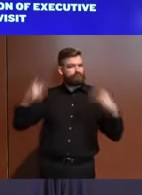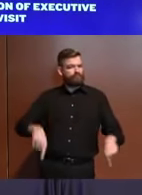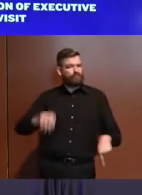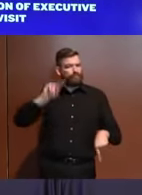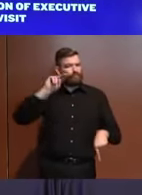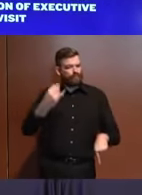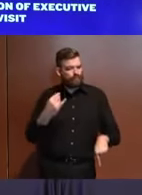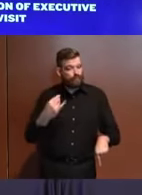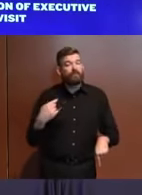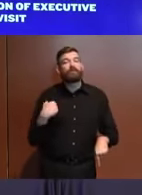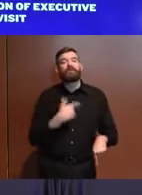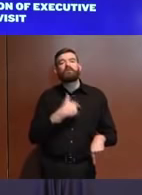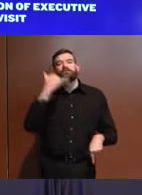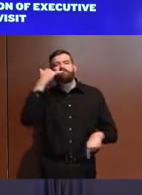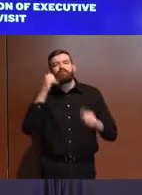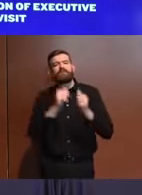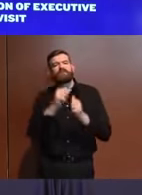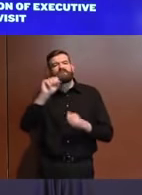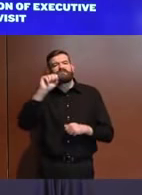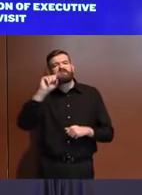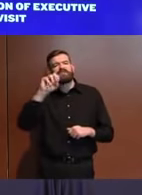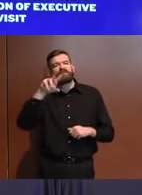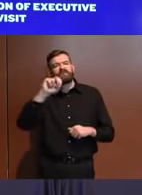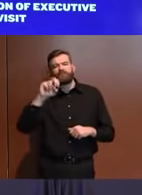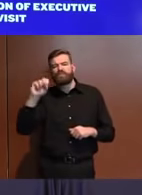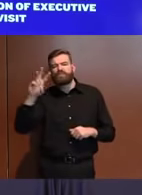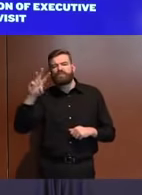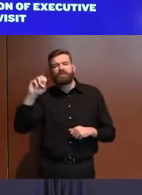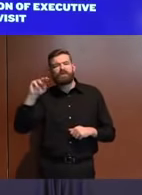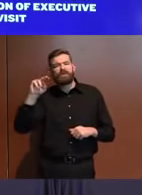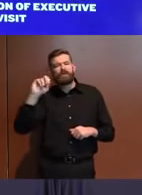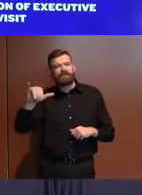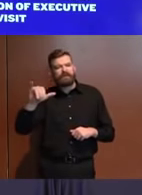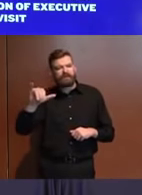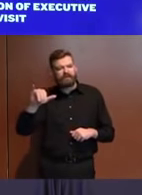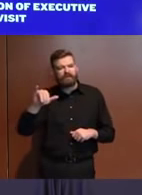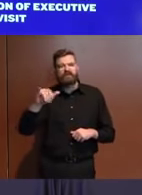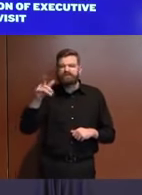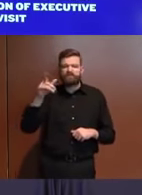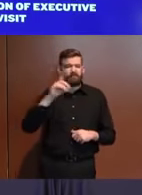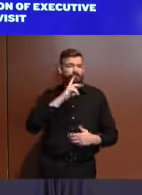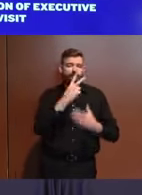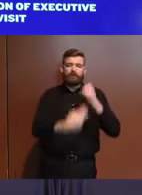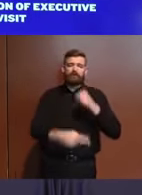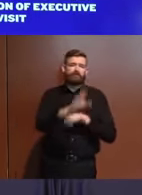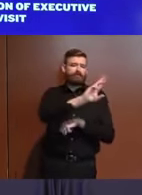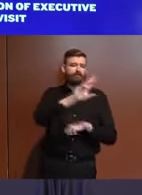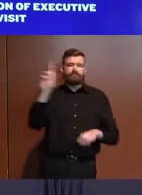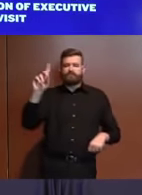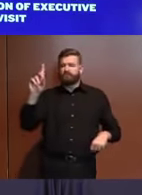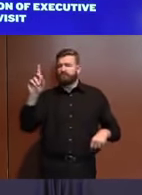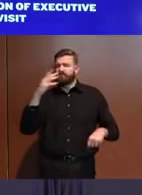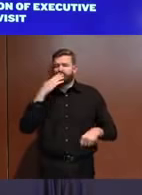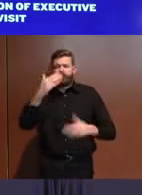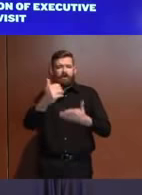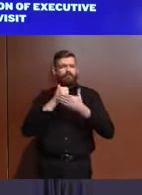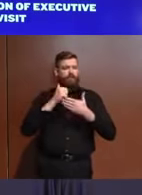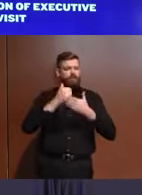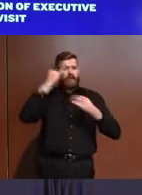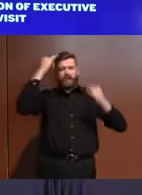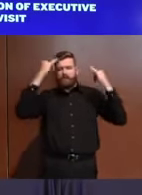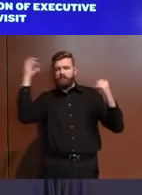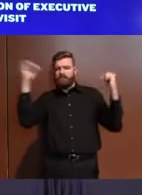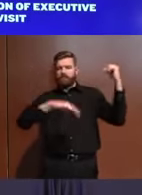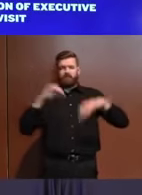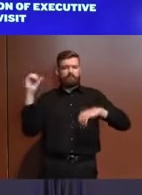Both sides of the aisle, and they had a lot of really good questions and some really good suggestions. Judy and I this morning, along with